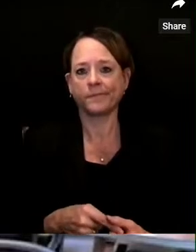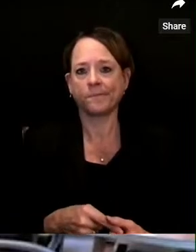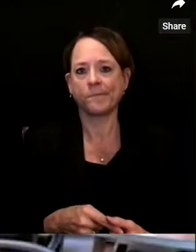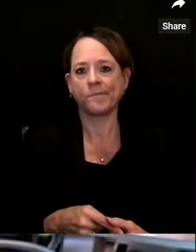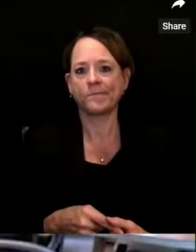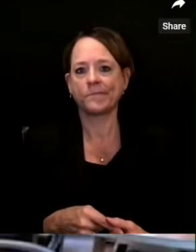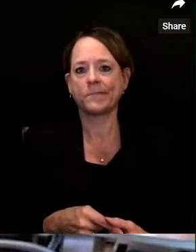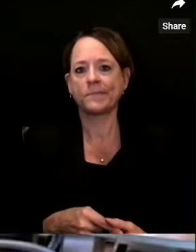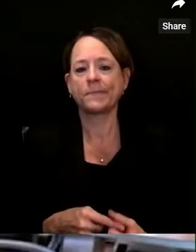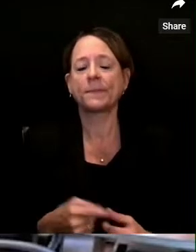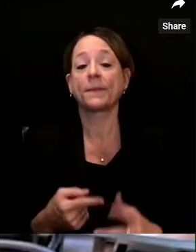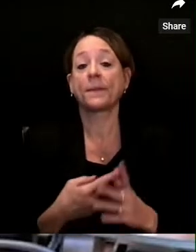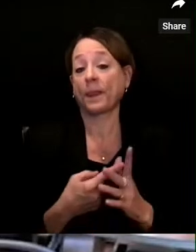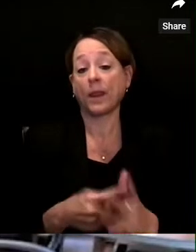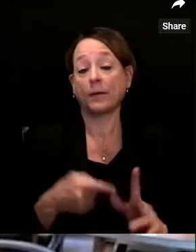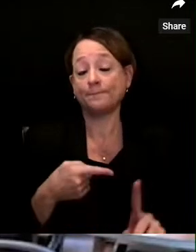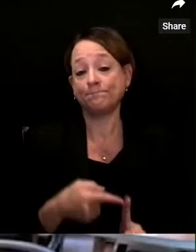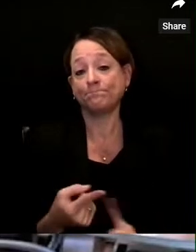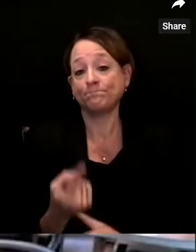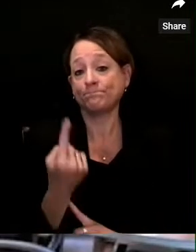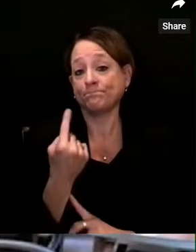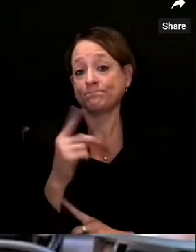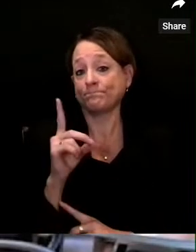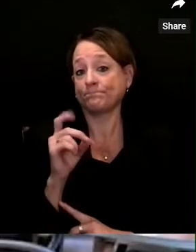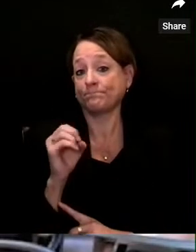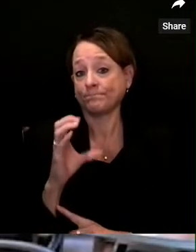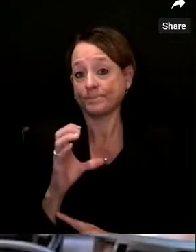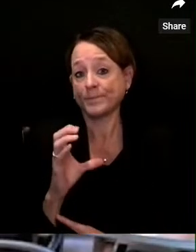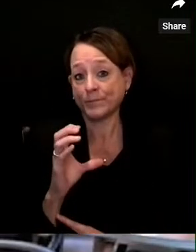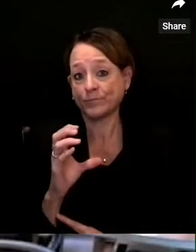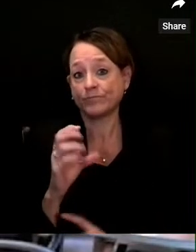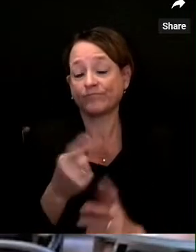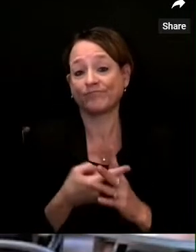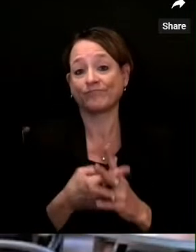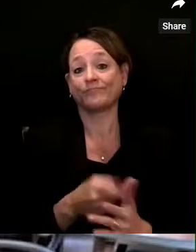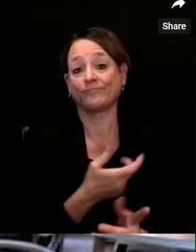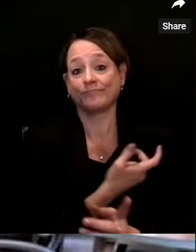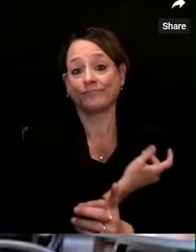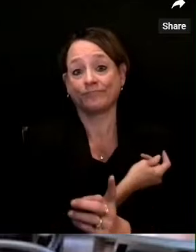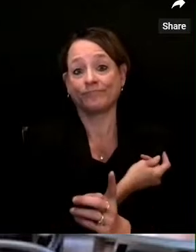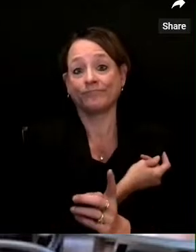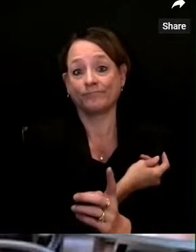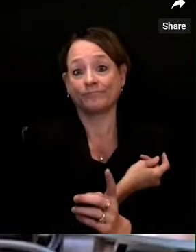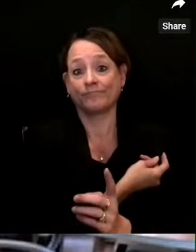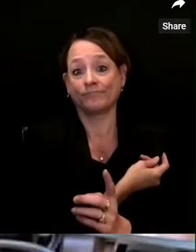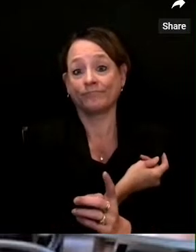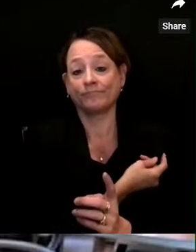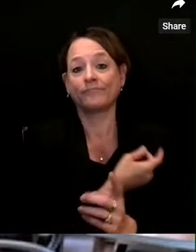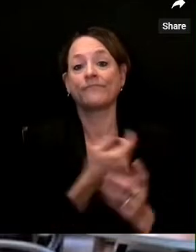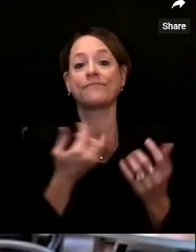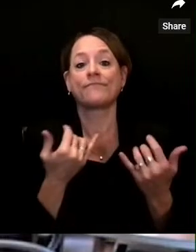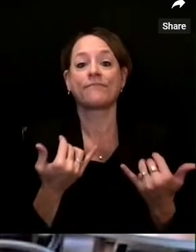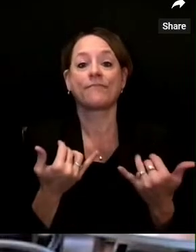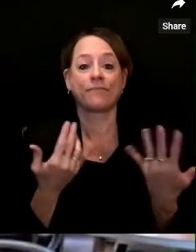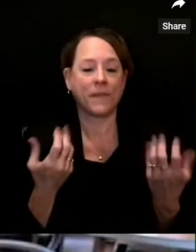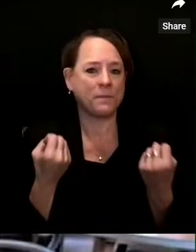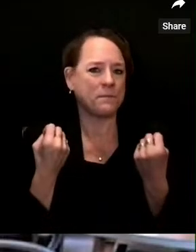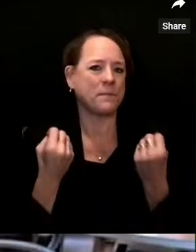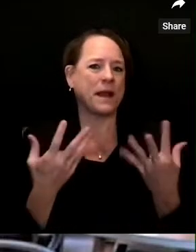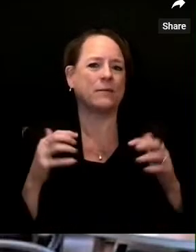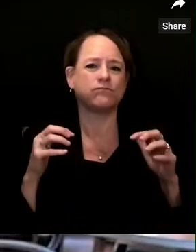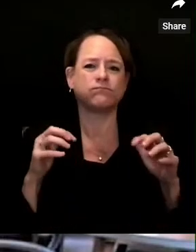now have this broad network of providers of various kinds that are signed up and ready to go